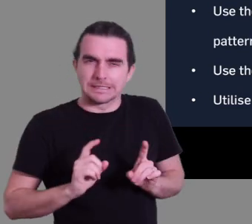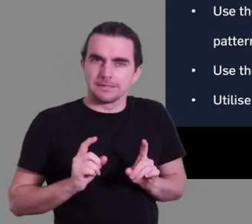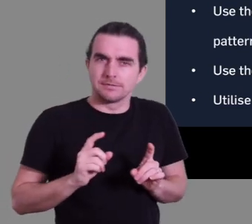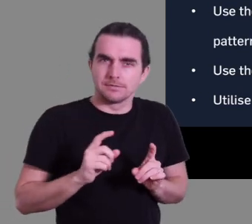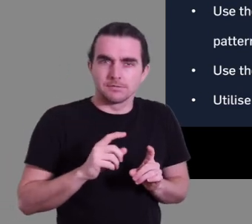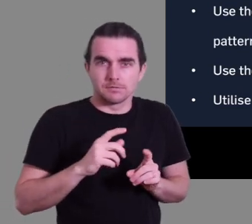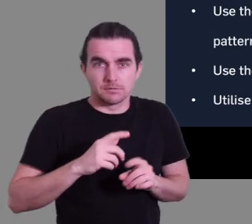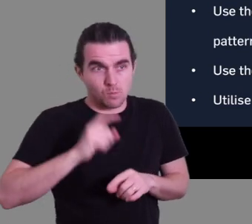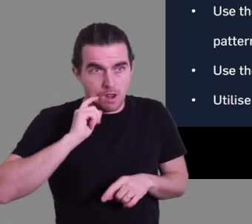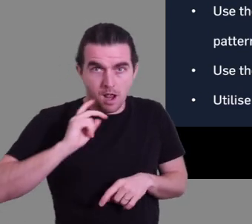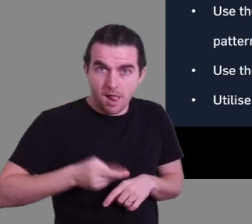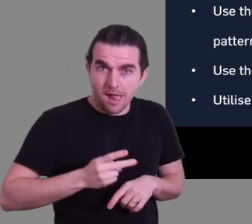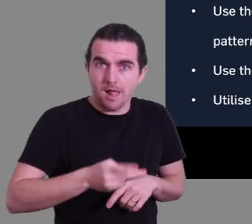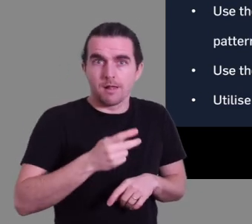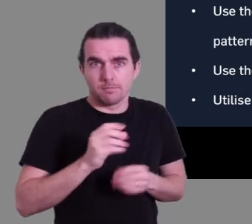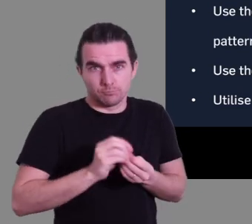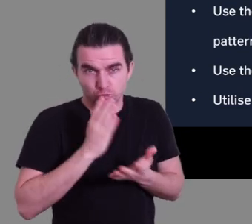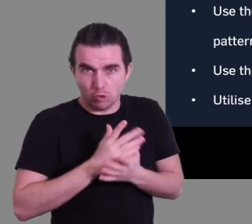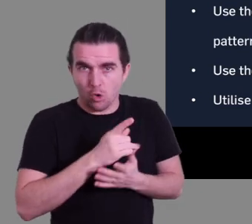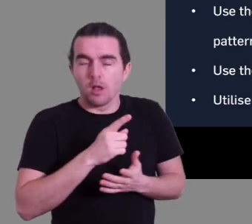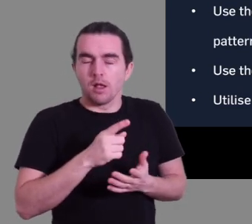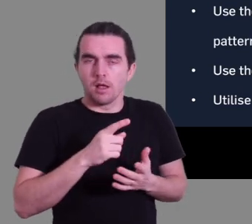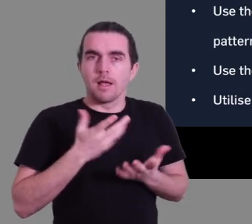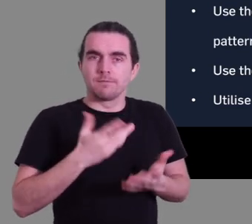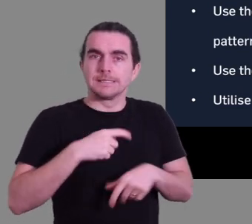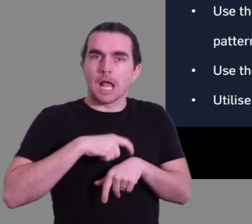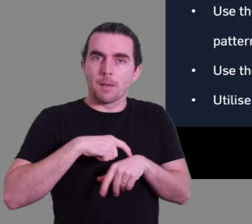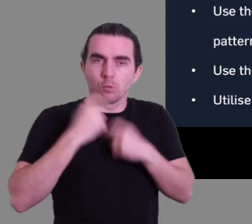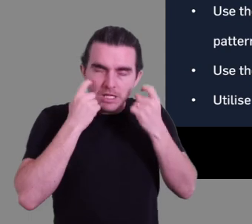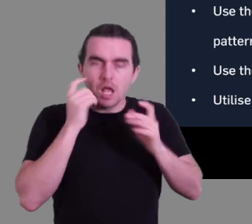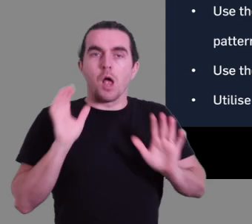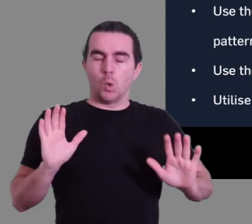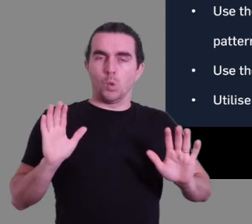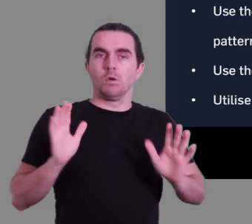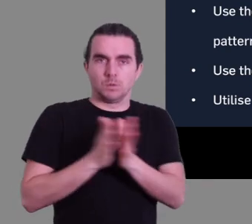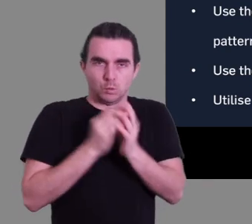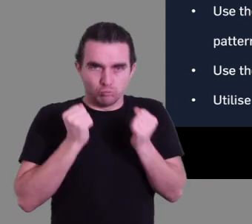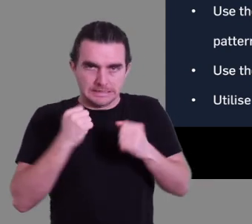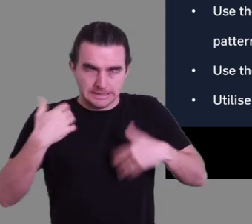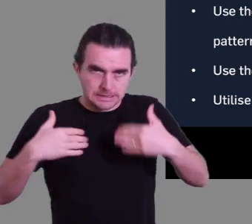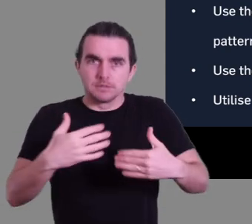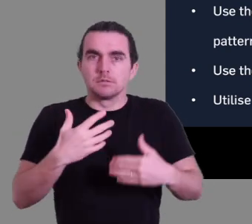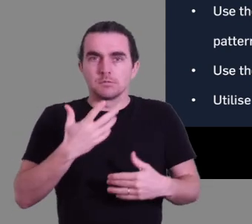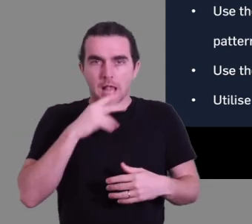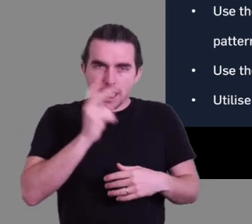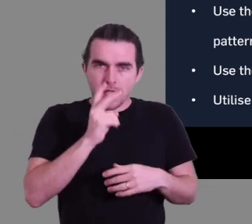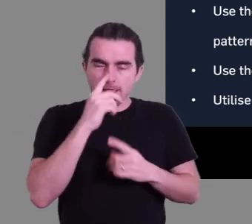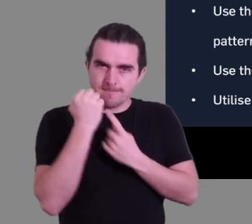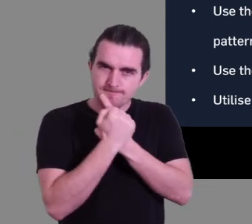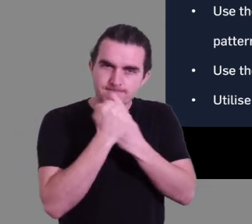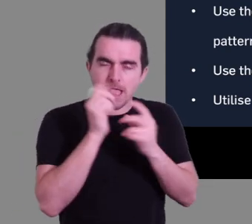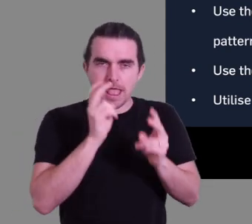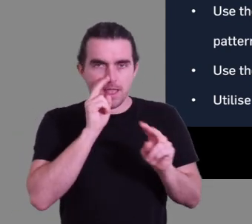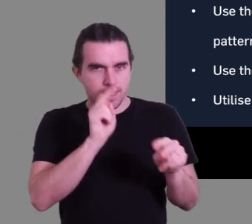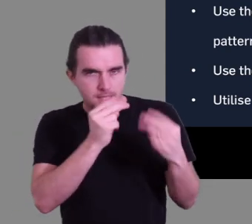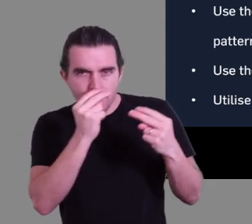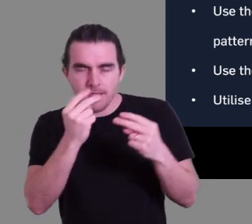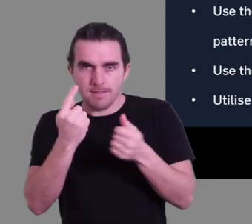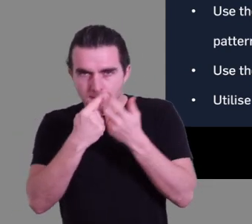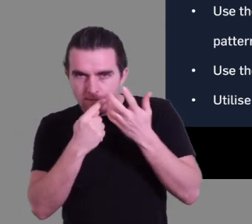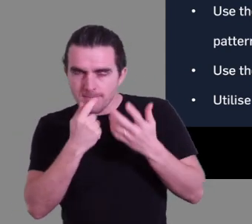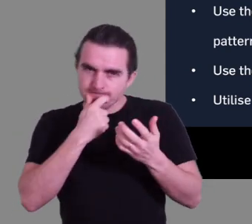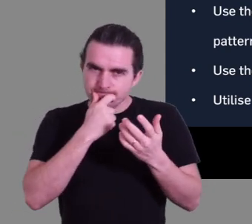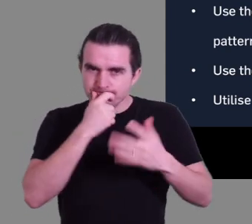quite often with this type of stuff is giving them more time to think. And then, of course, reviewing